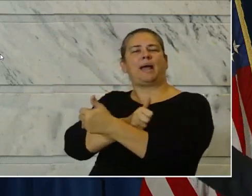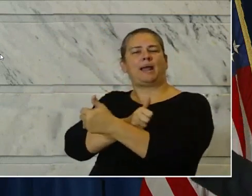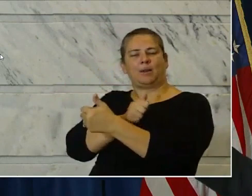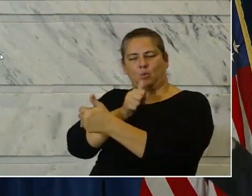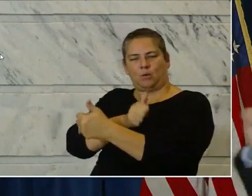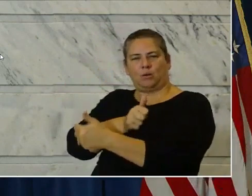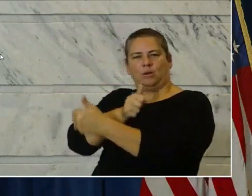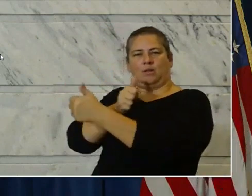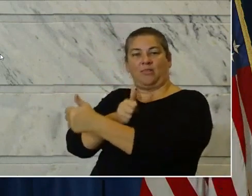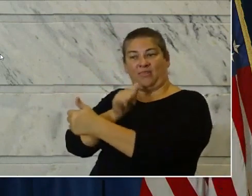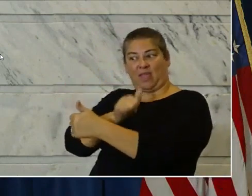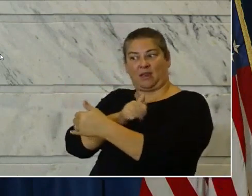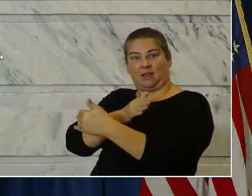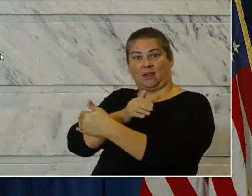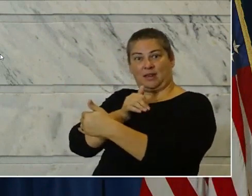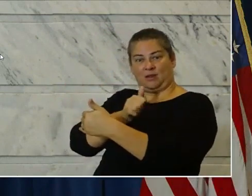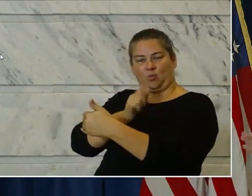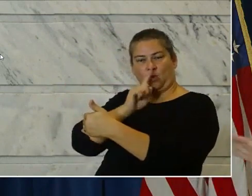out